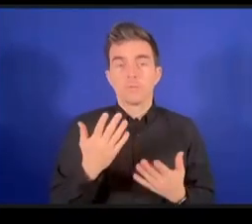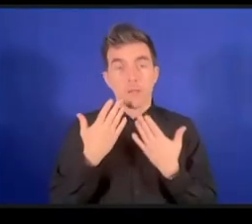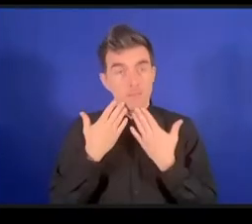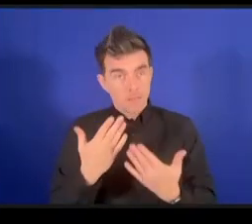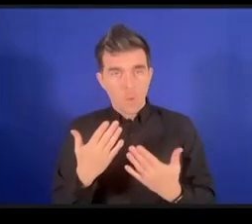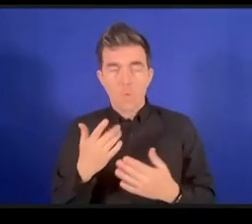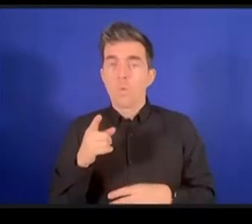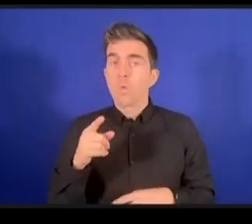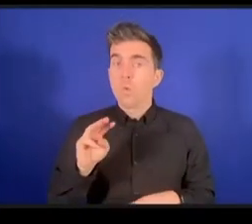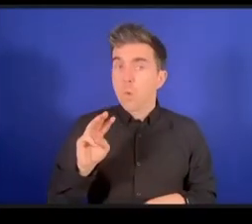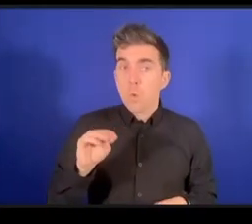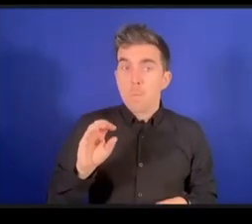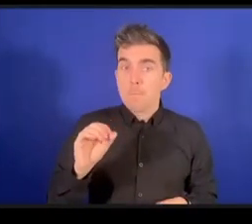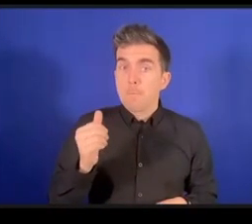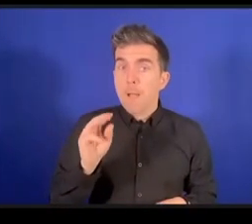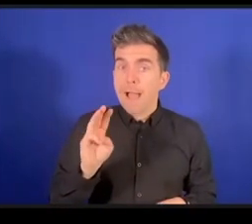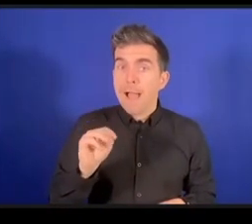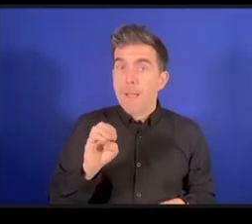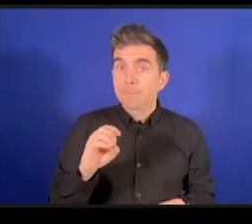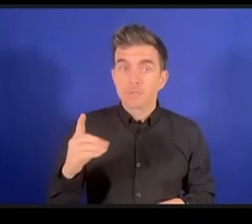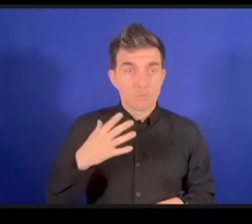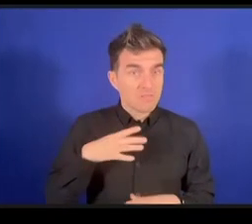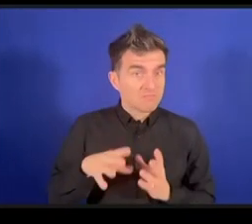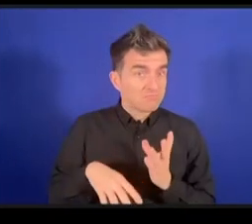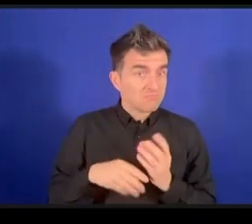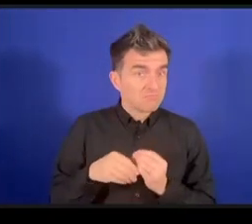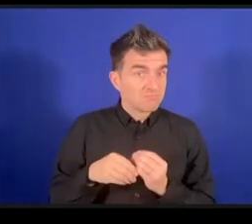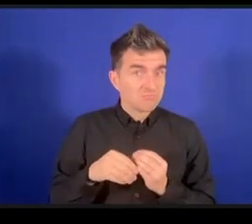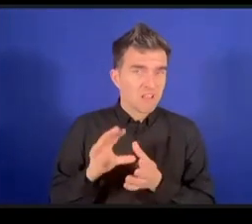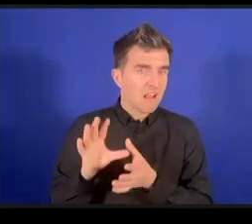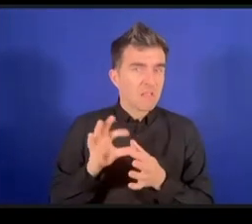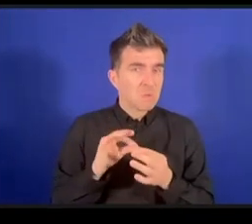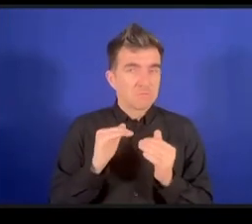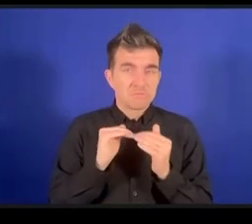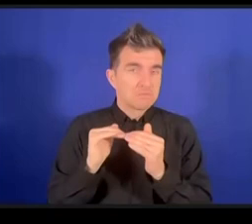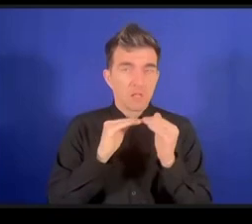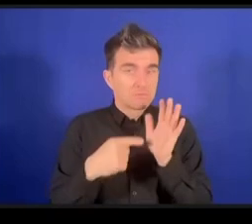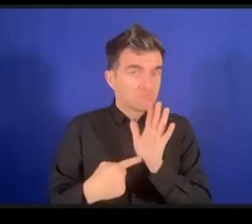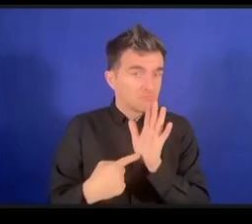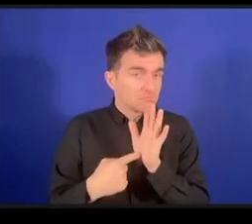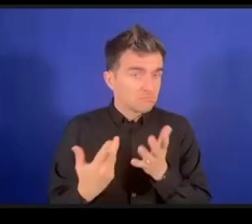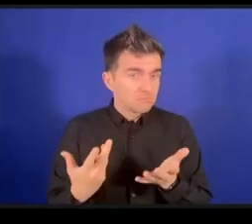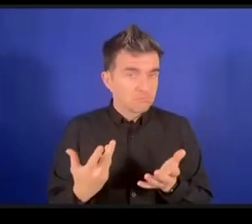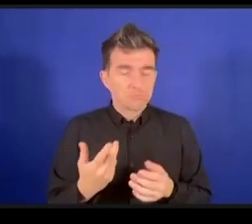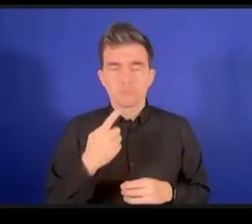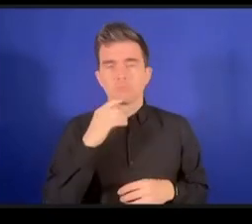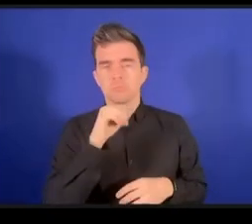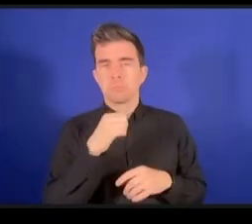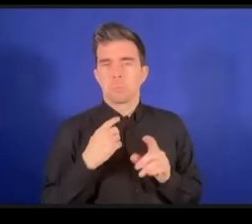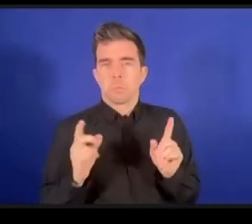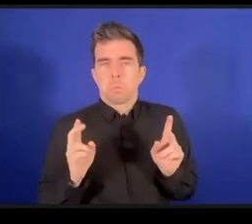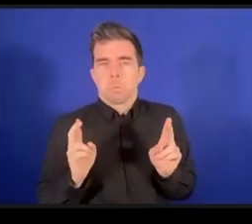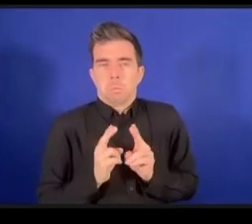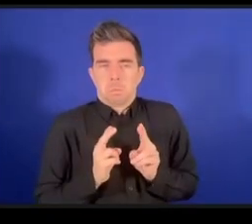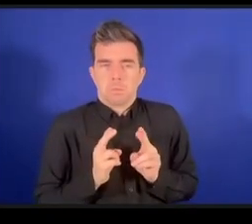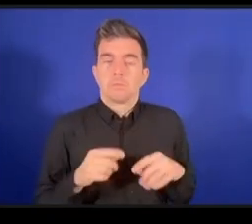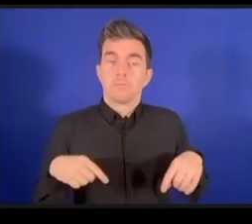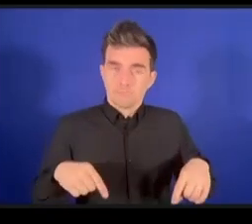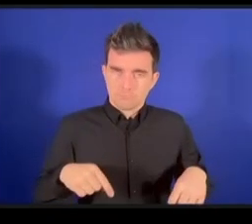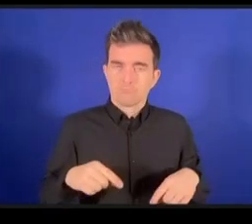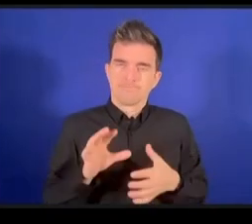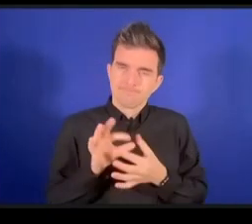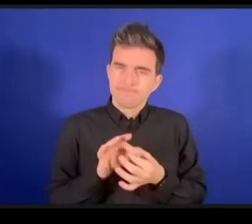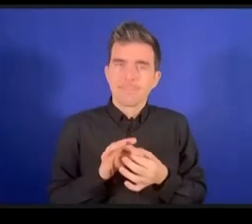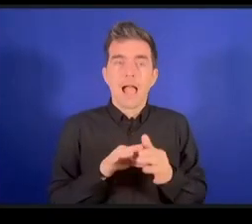a dynamic coalition on accessibility and disability, we always encourage to follow the web